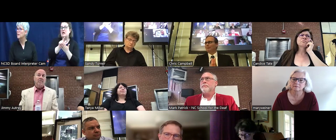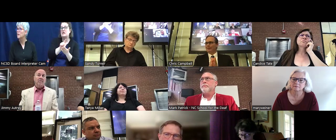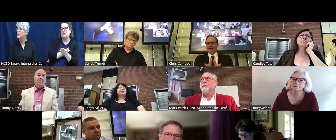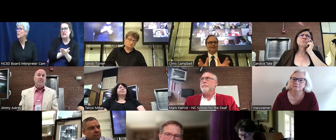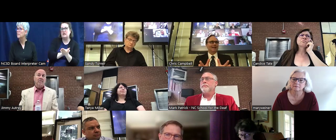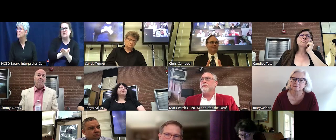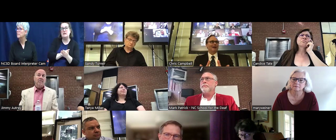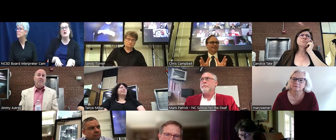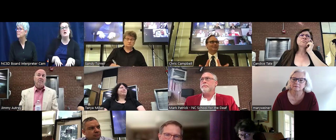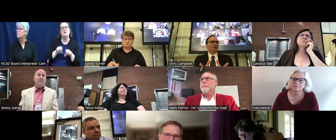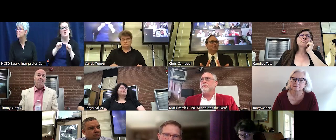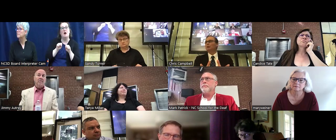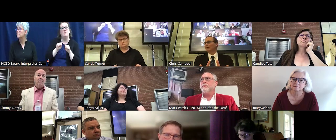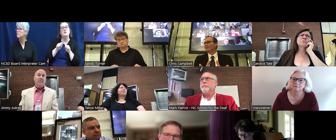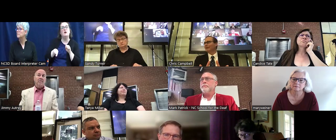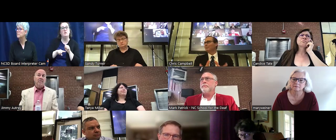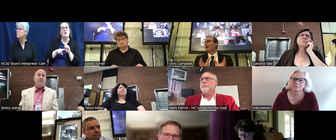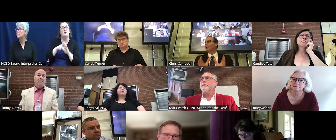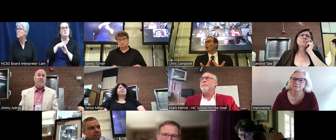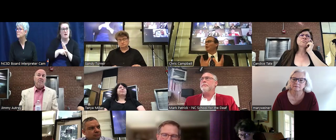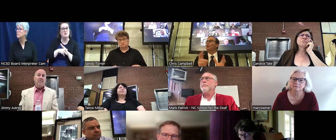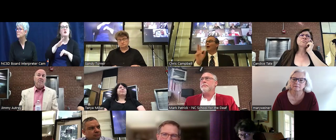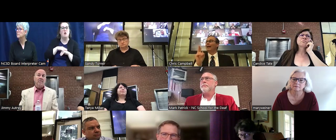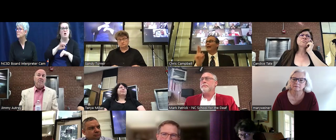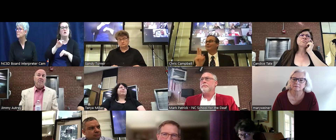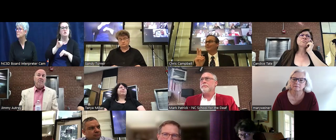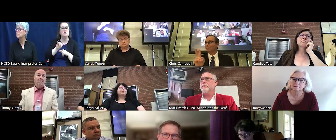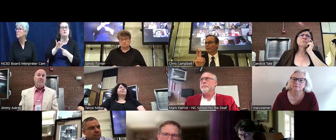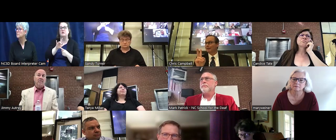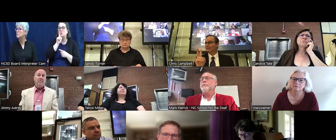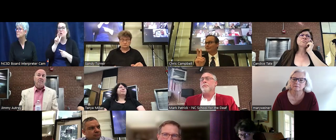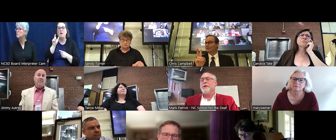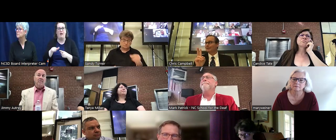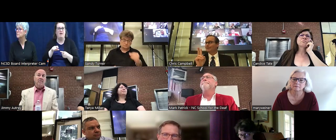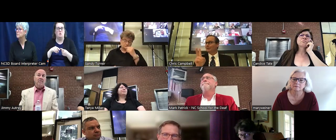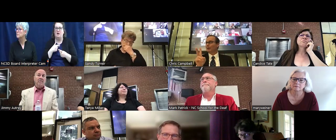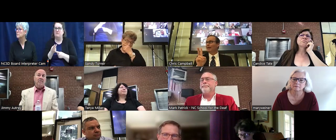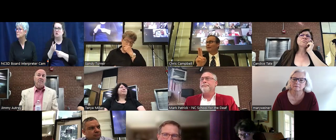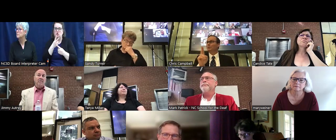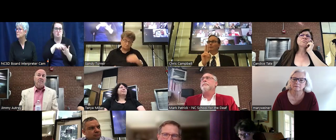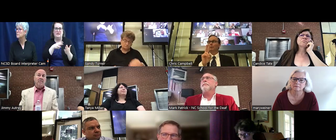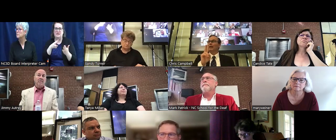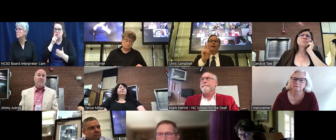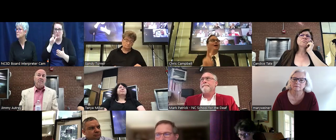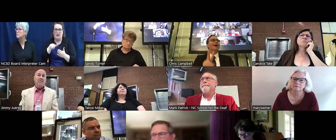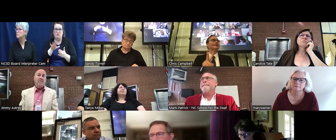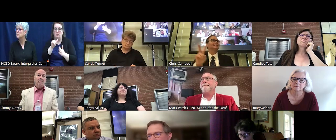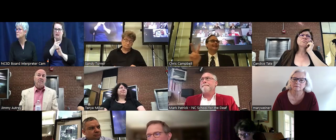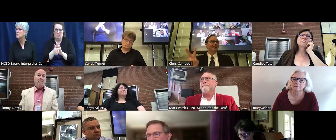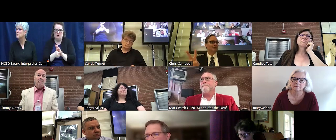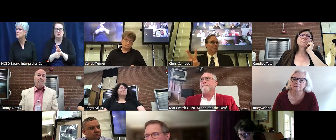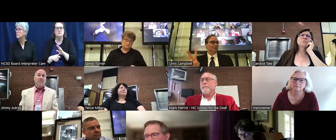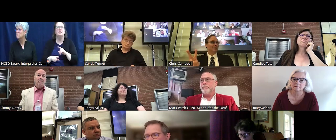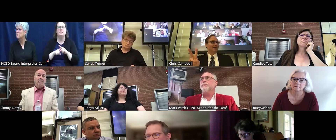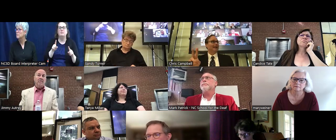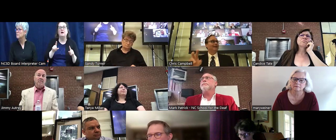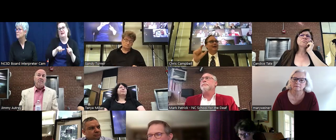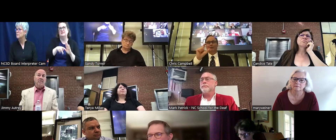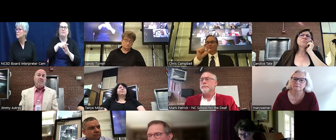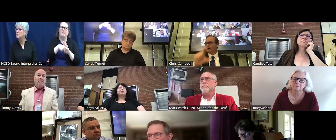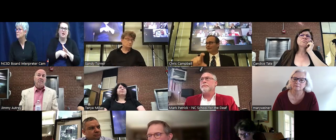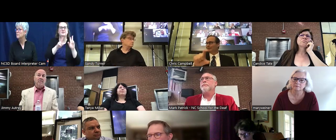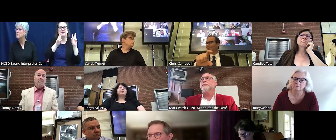adopt that set of policies on June 25th. By law, you do not have to have 2 readings. 2 readings will be a policy issue. And